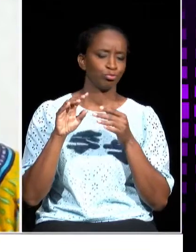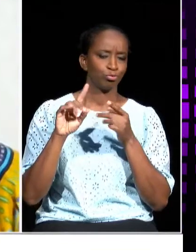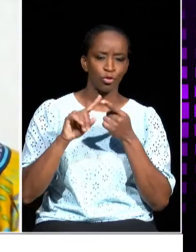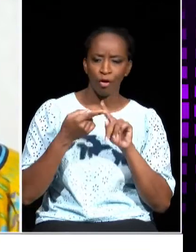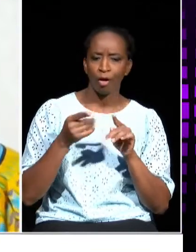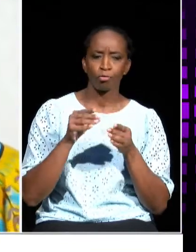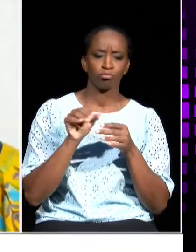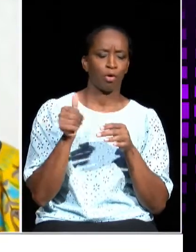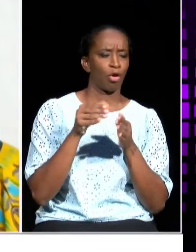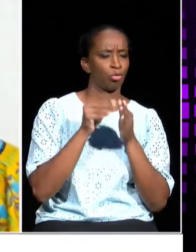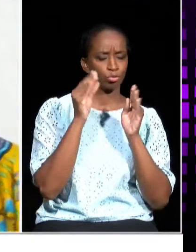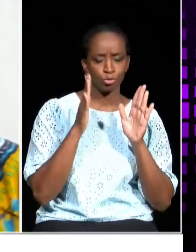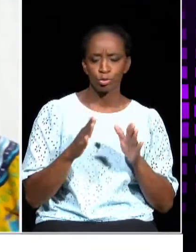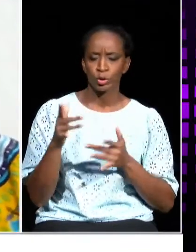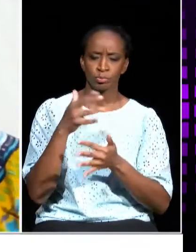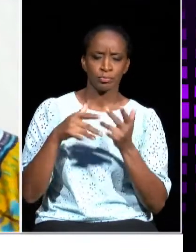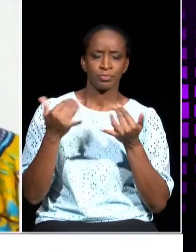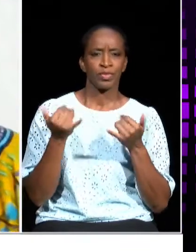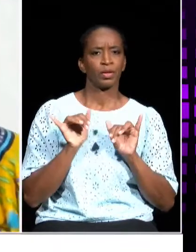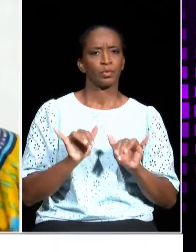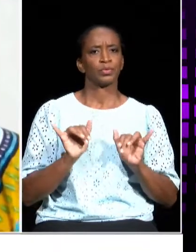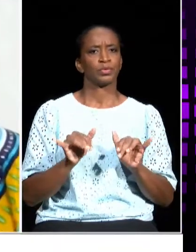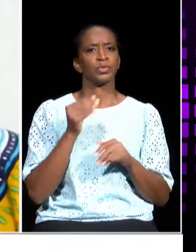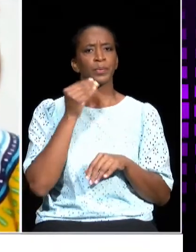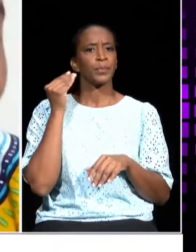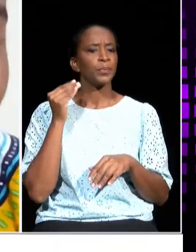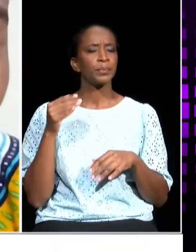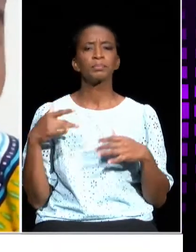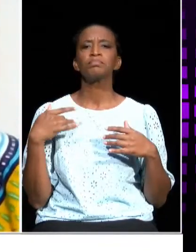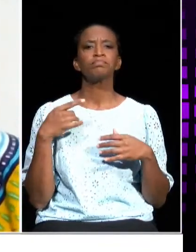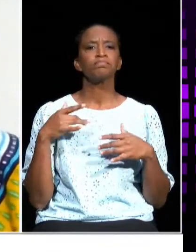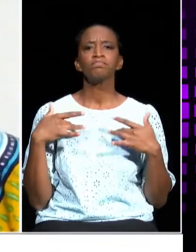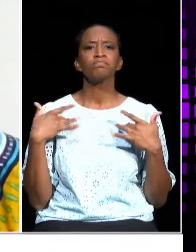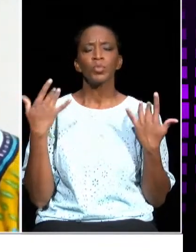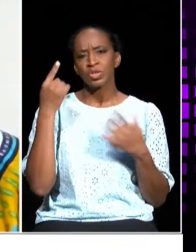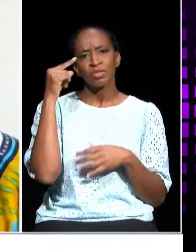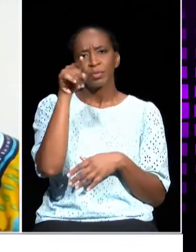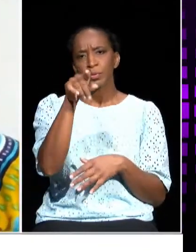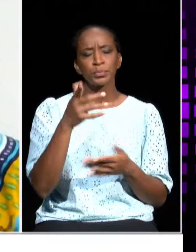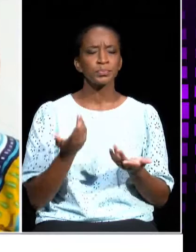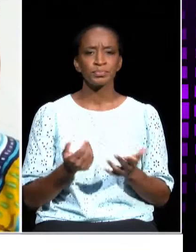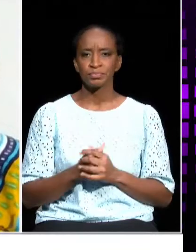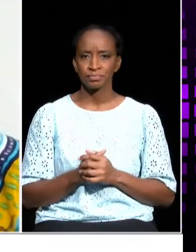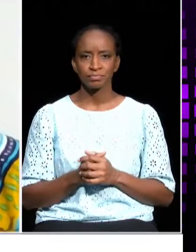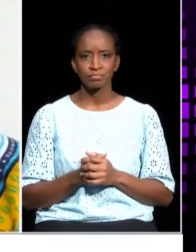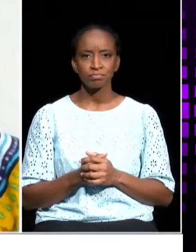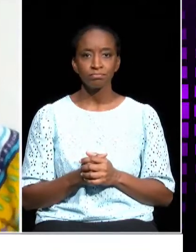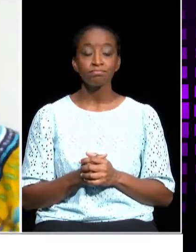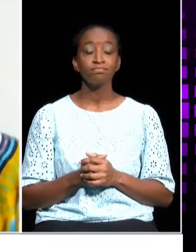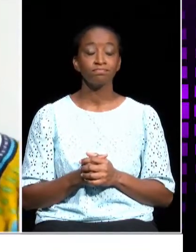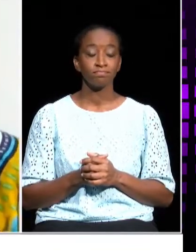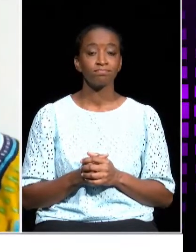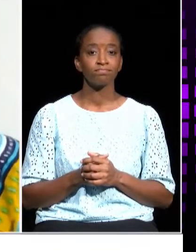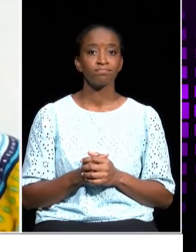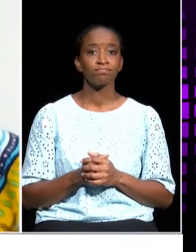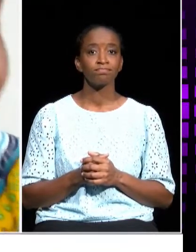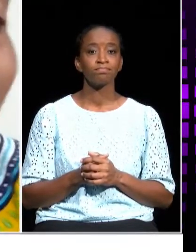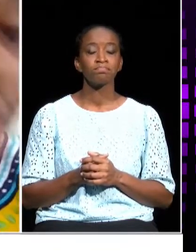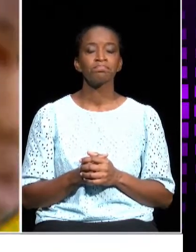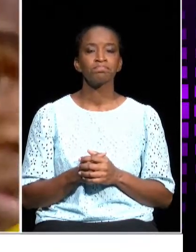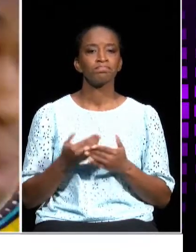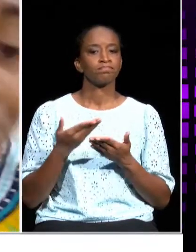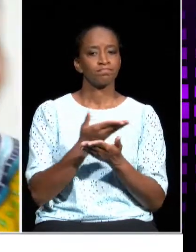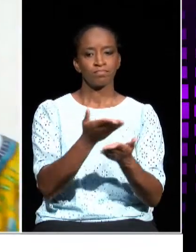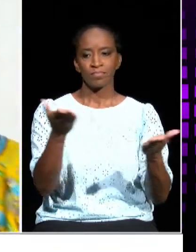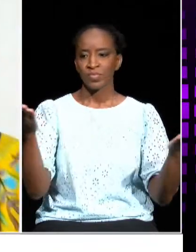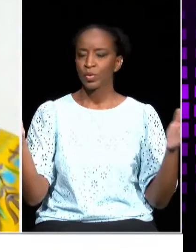How did that affect you during that time? Good afternoon, good evening to the entire Barbados, to the panel,